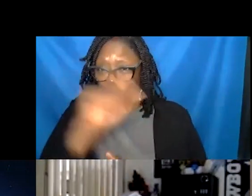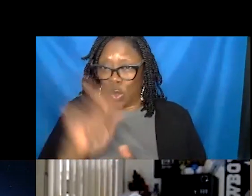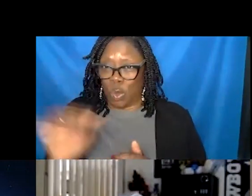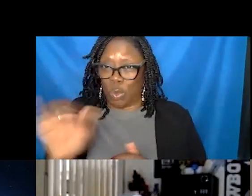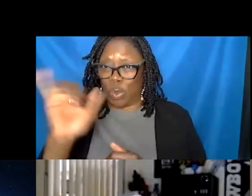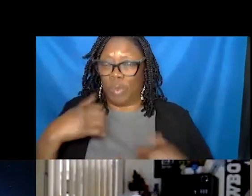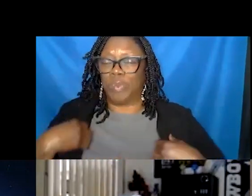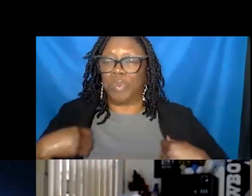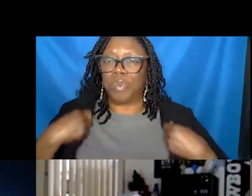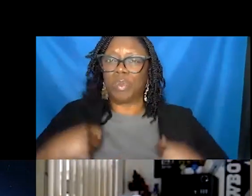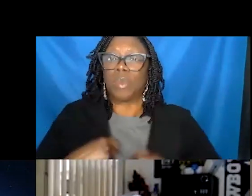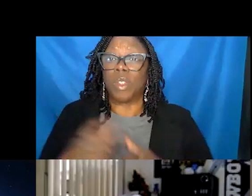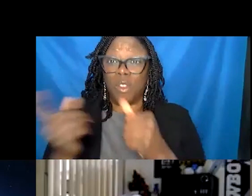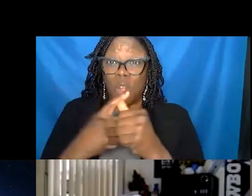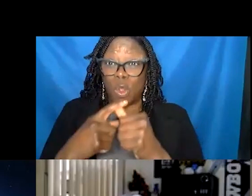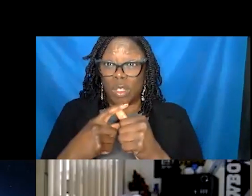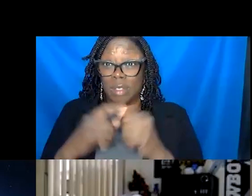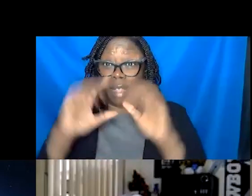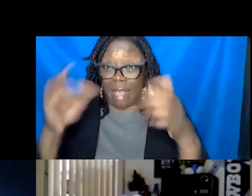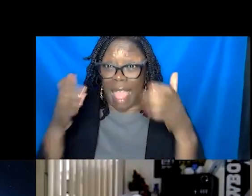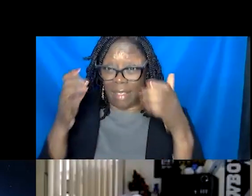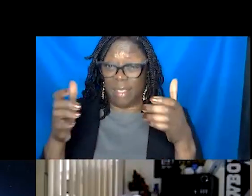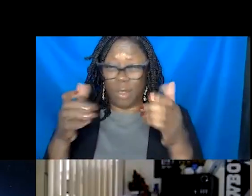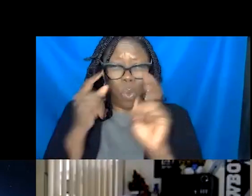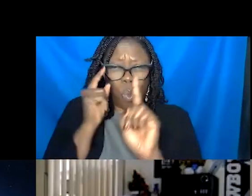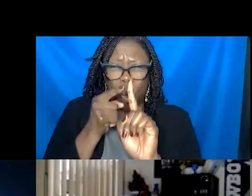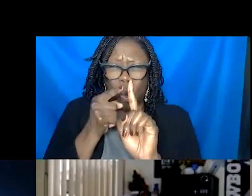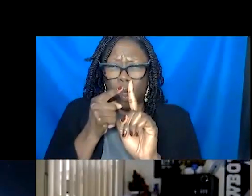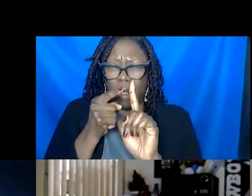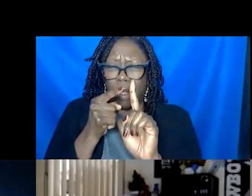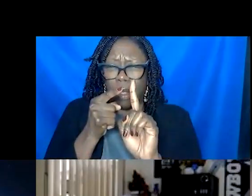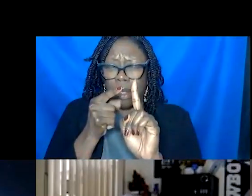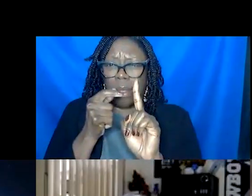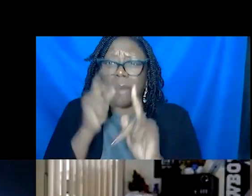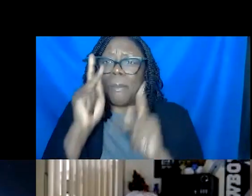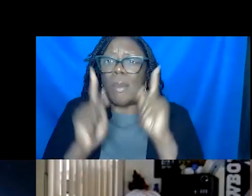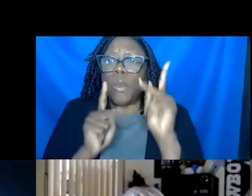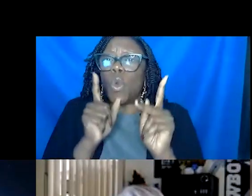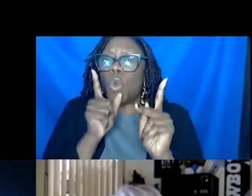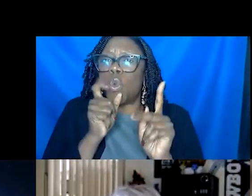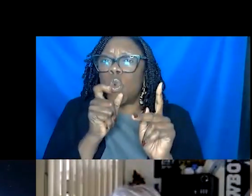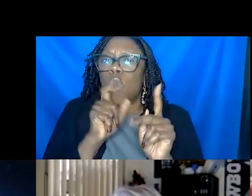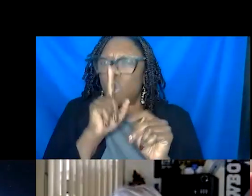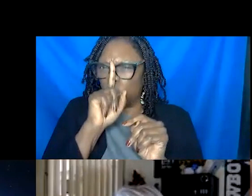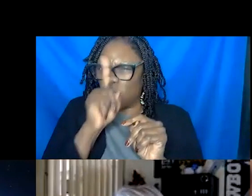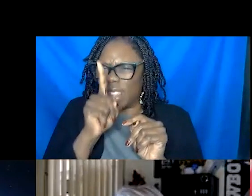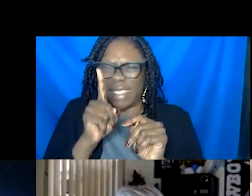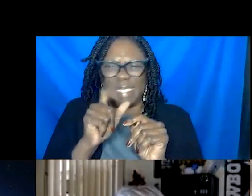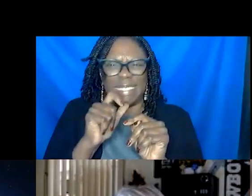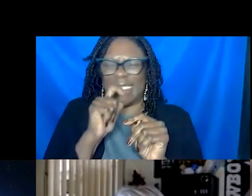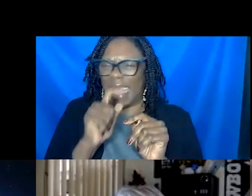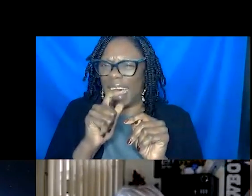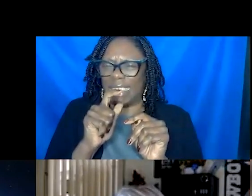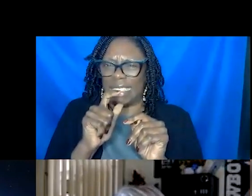So this first session is designed mostly for folks who really haven't spent a lot of time